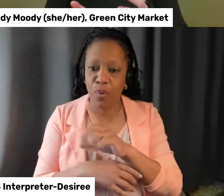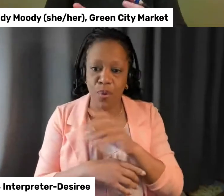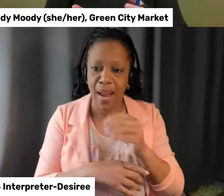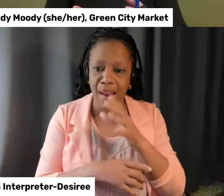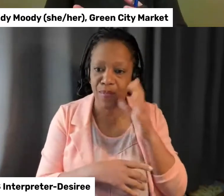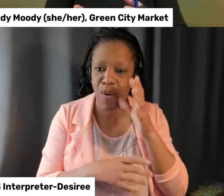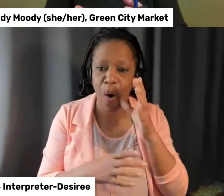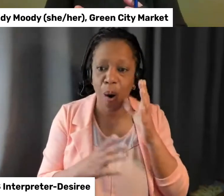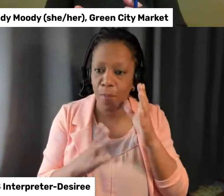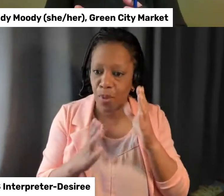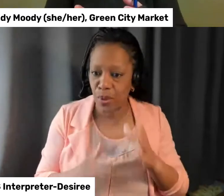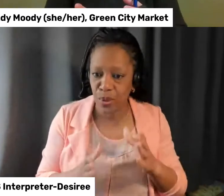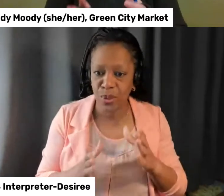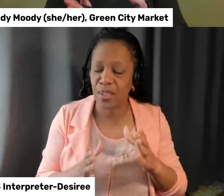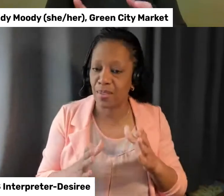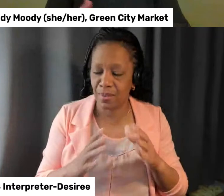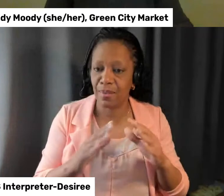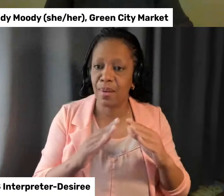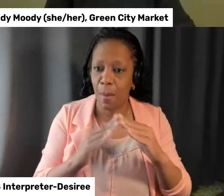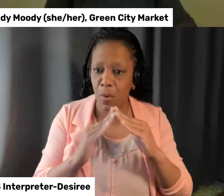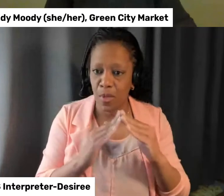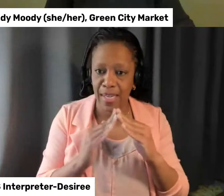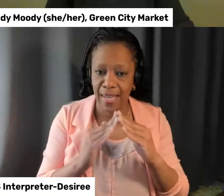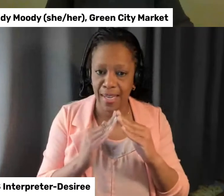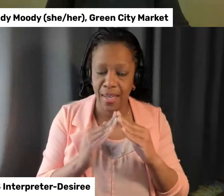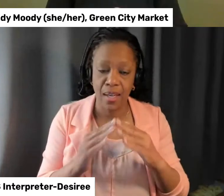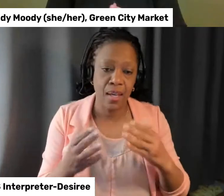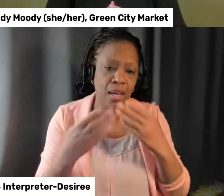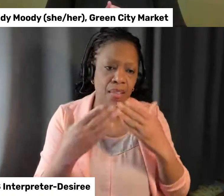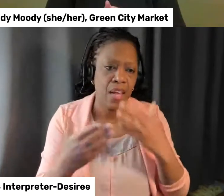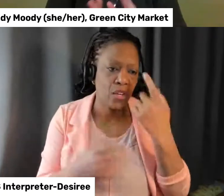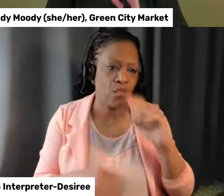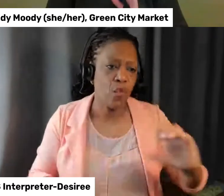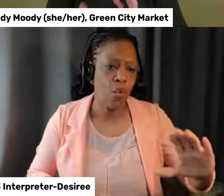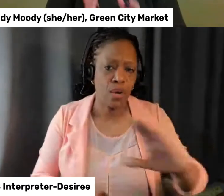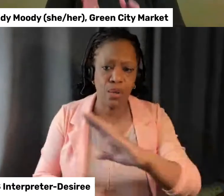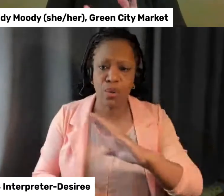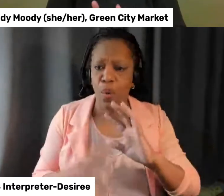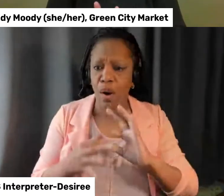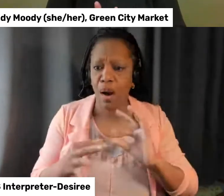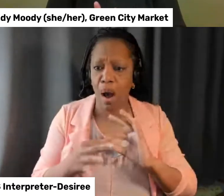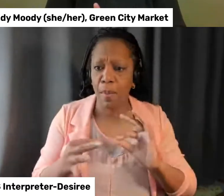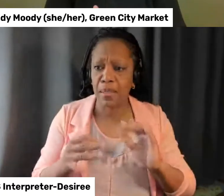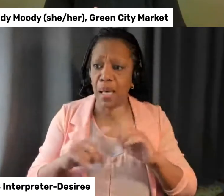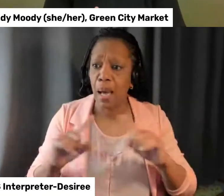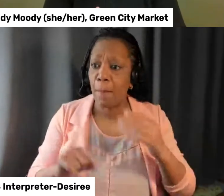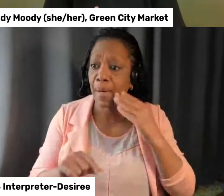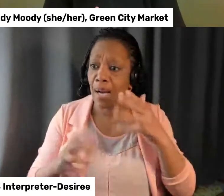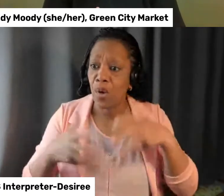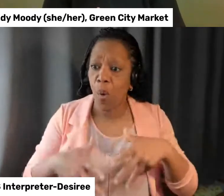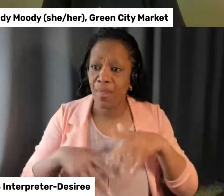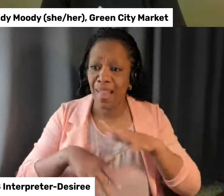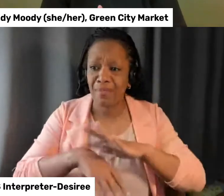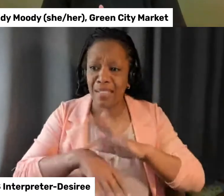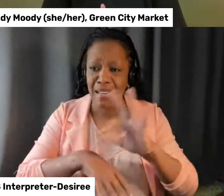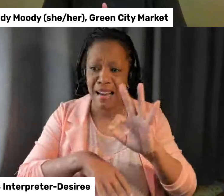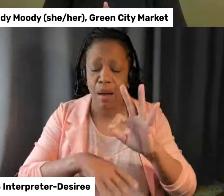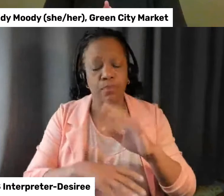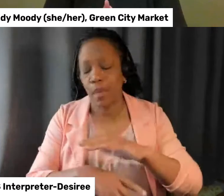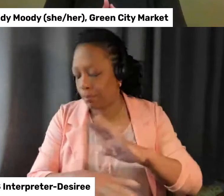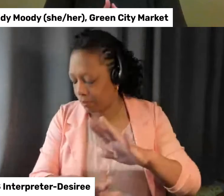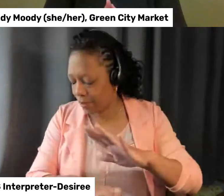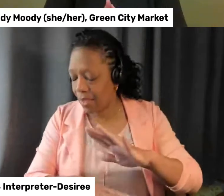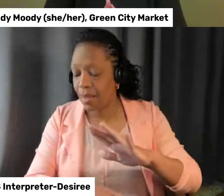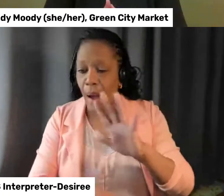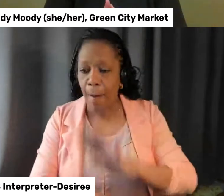thank you so much for all of your wonderful comments. I know we've got about 9-10 minutes left in our session. And we